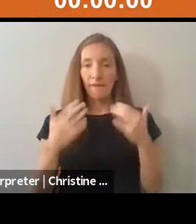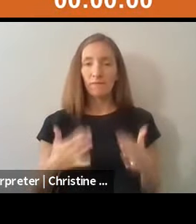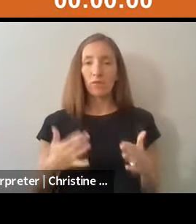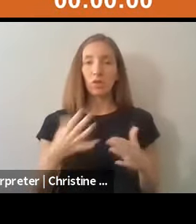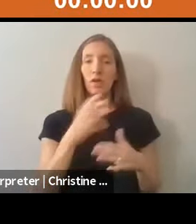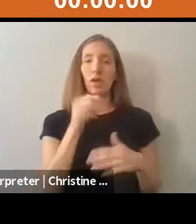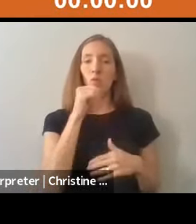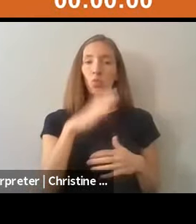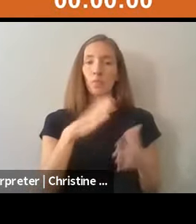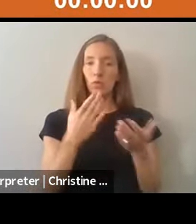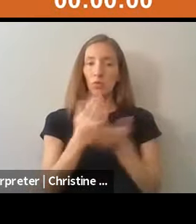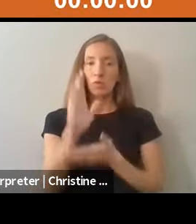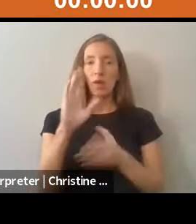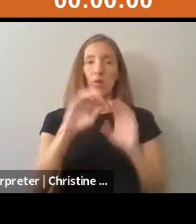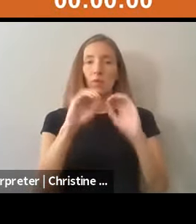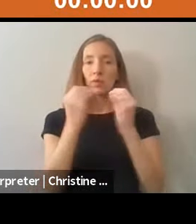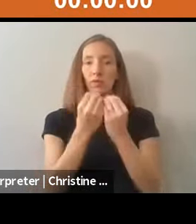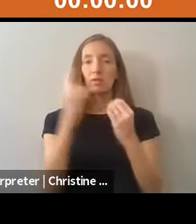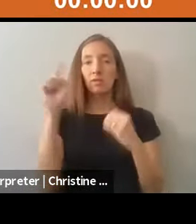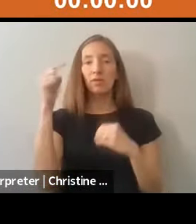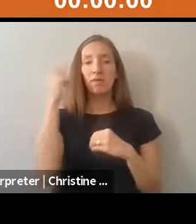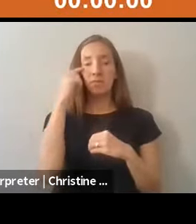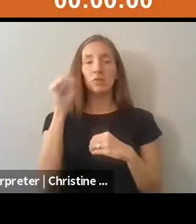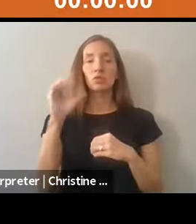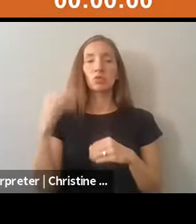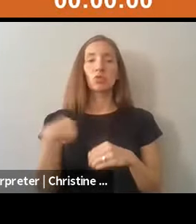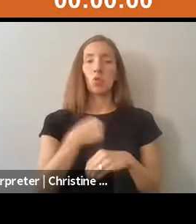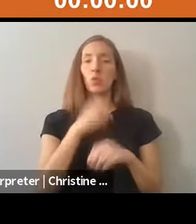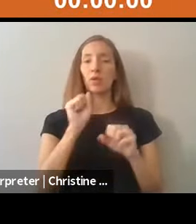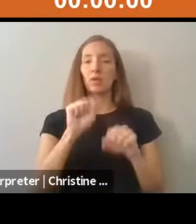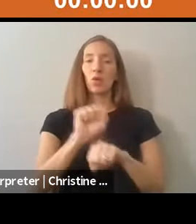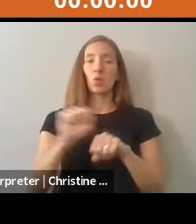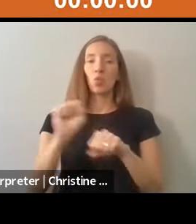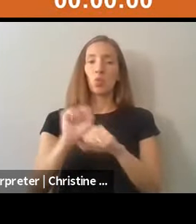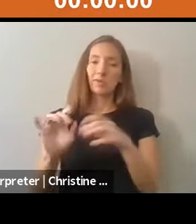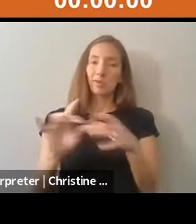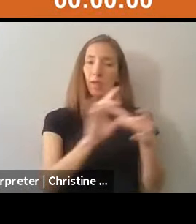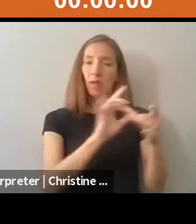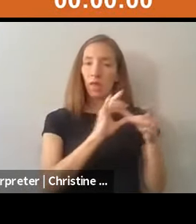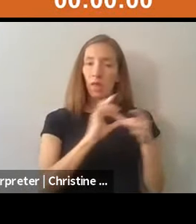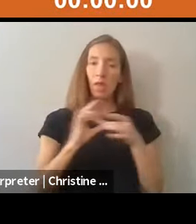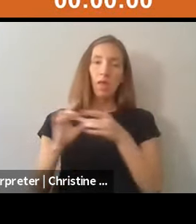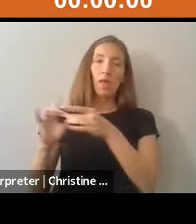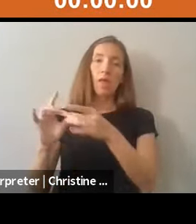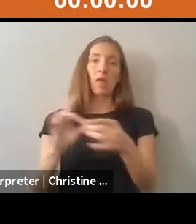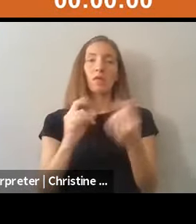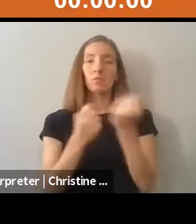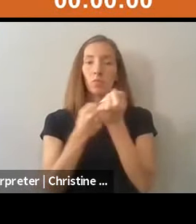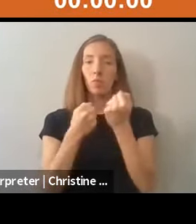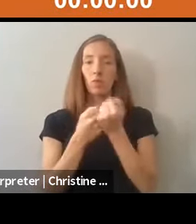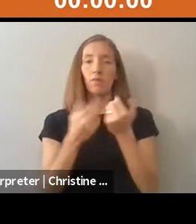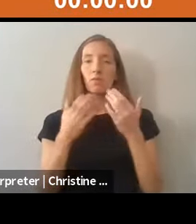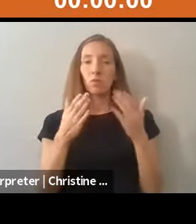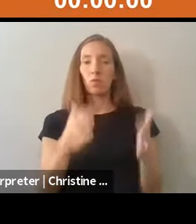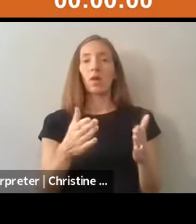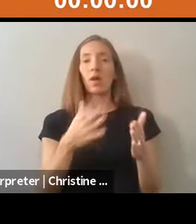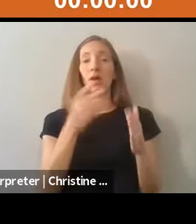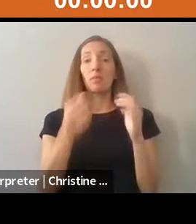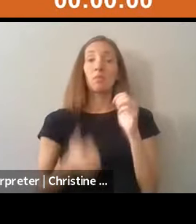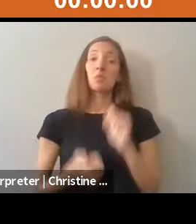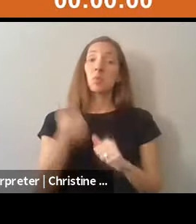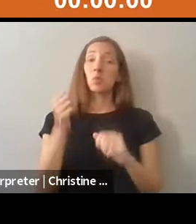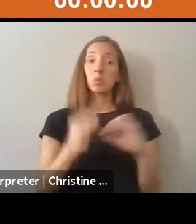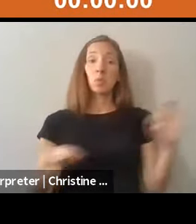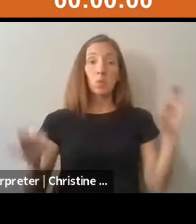so we can all work together in the supportive way. And the most important thing philanthropy can do is leverage more